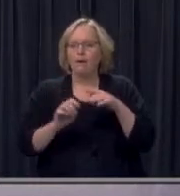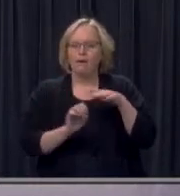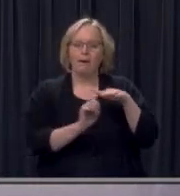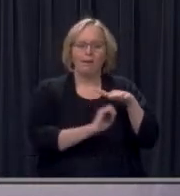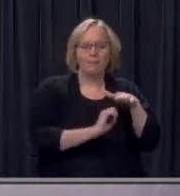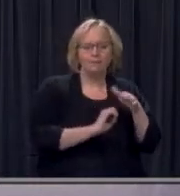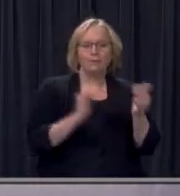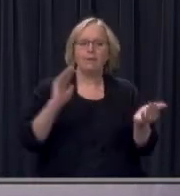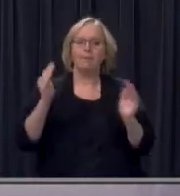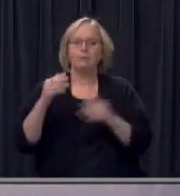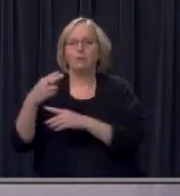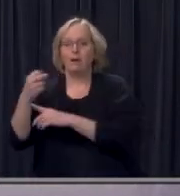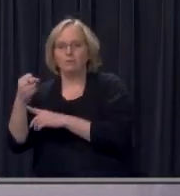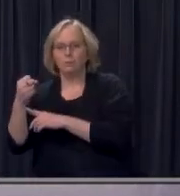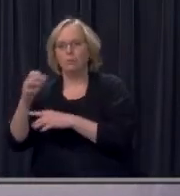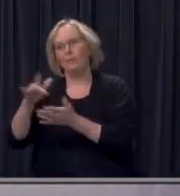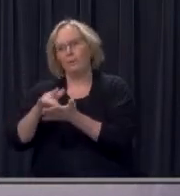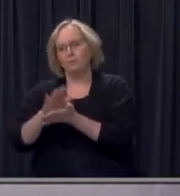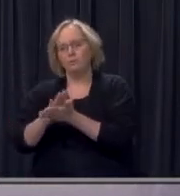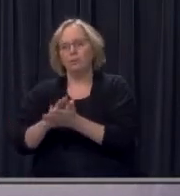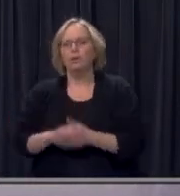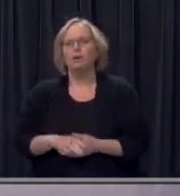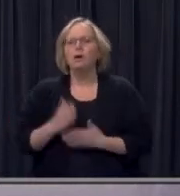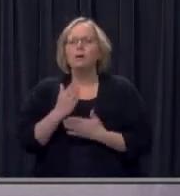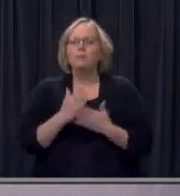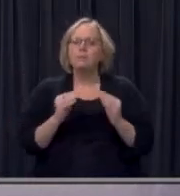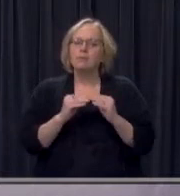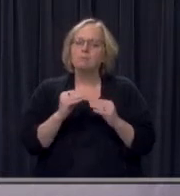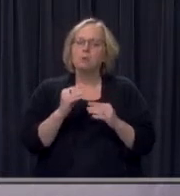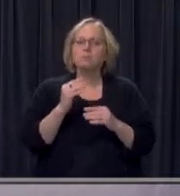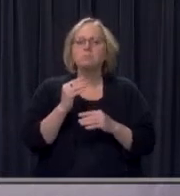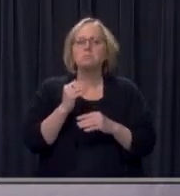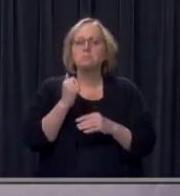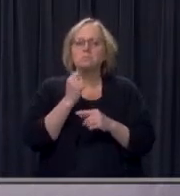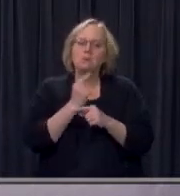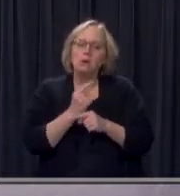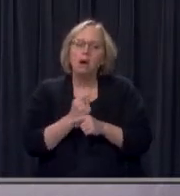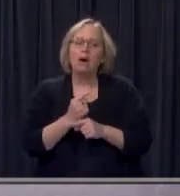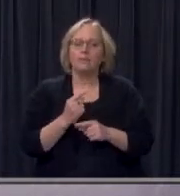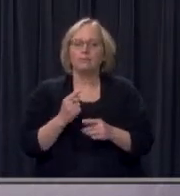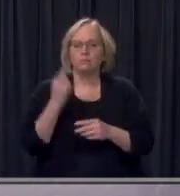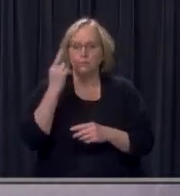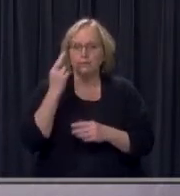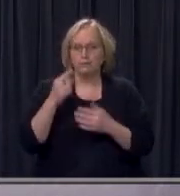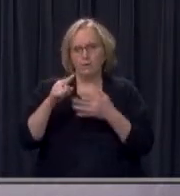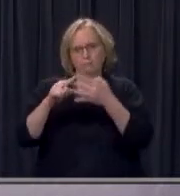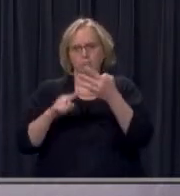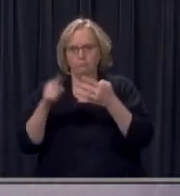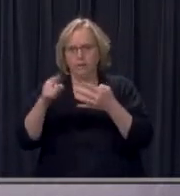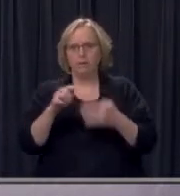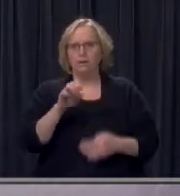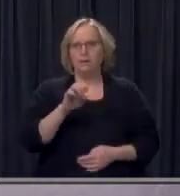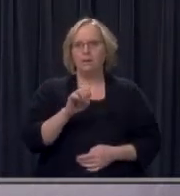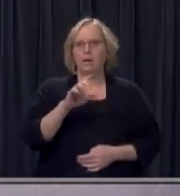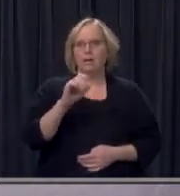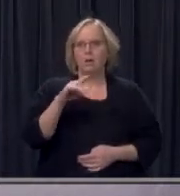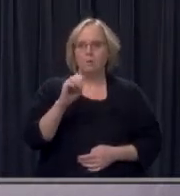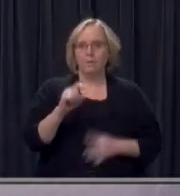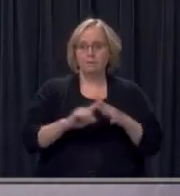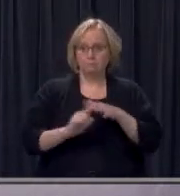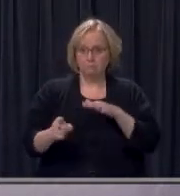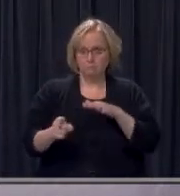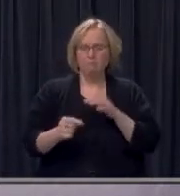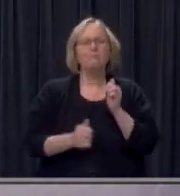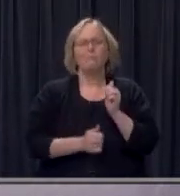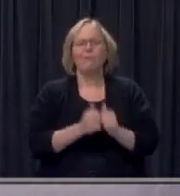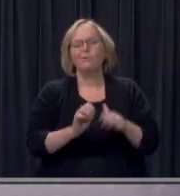versus secondary. But some of the more common reasons that our staff have used it for are there on your screen. So elopements, largely at the